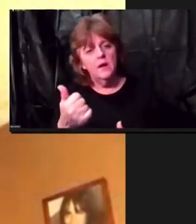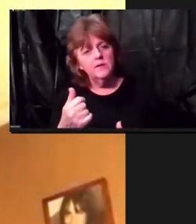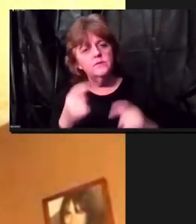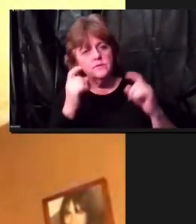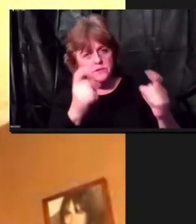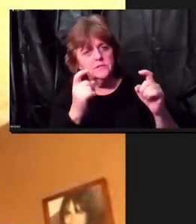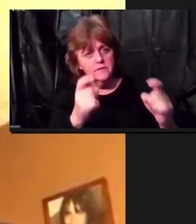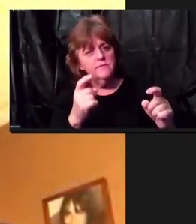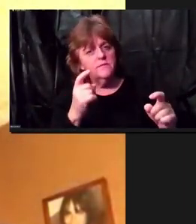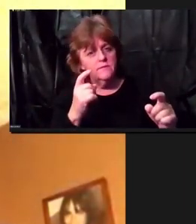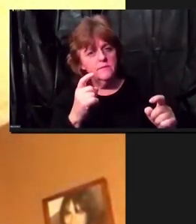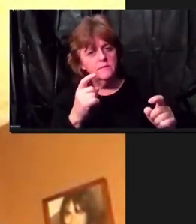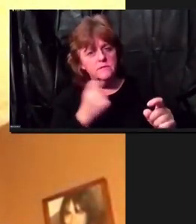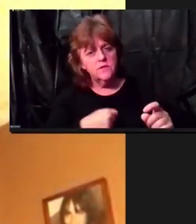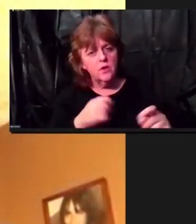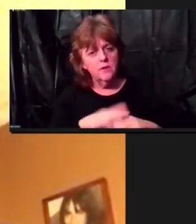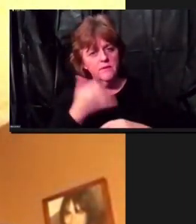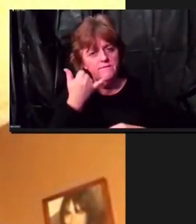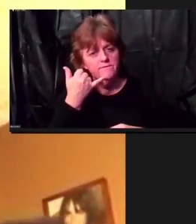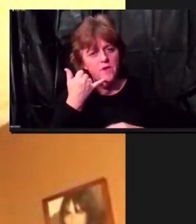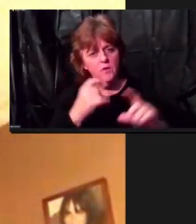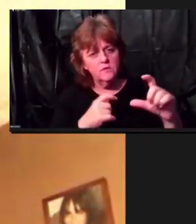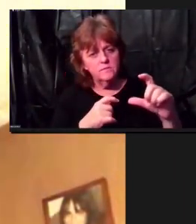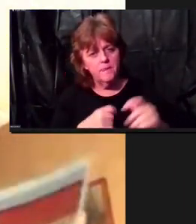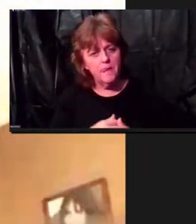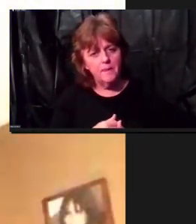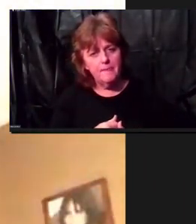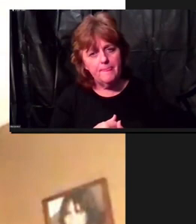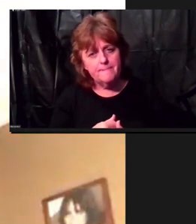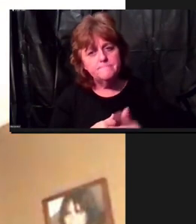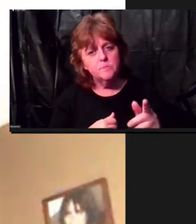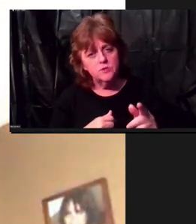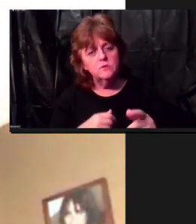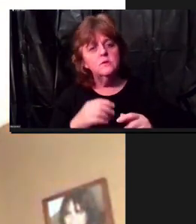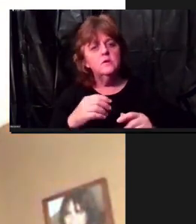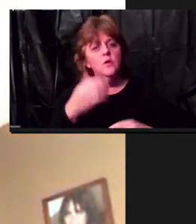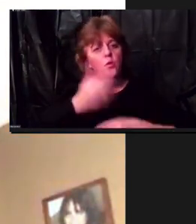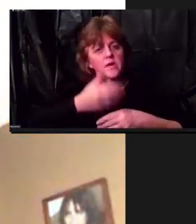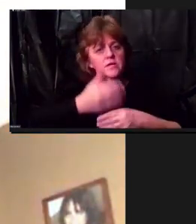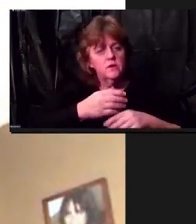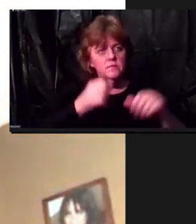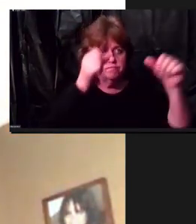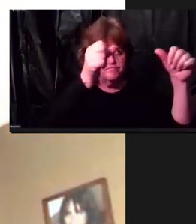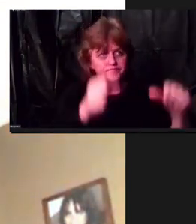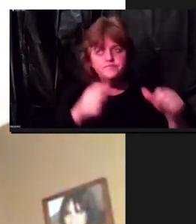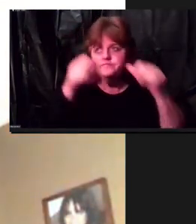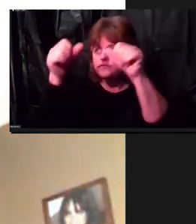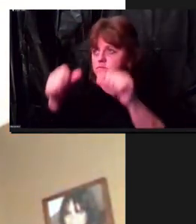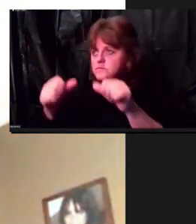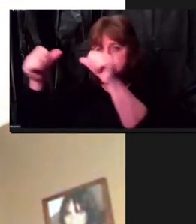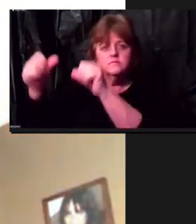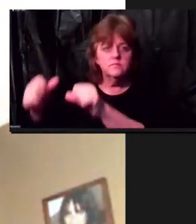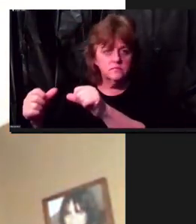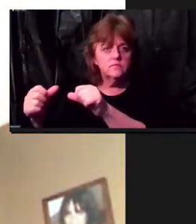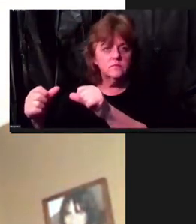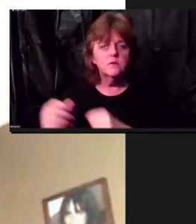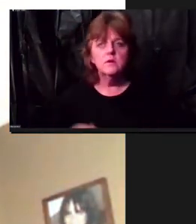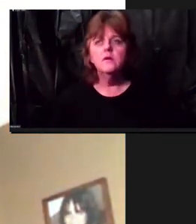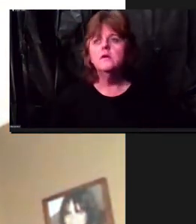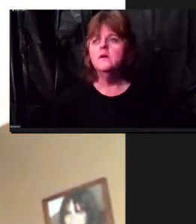delivered. Sorry, I'm on my phone. So those should be placed in each window. Also, if you see